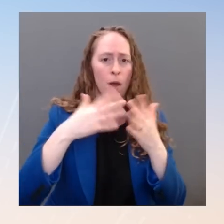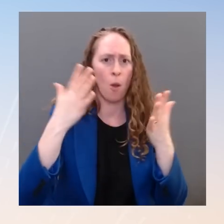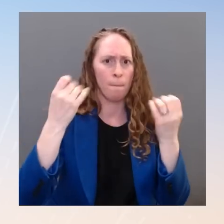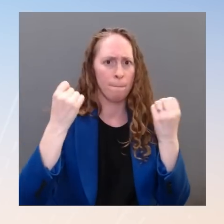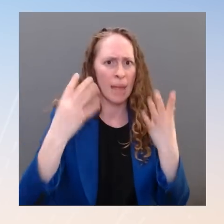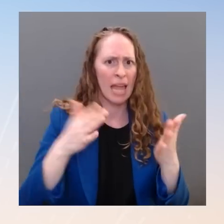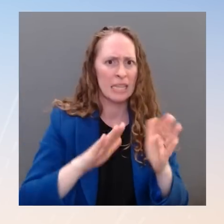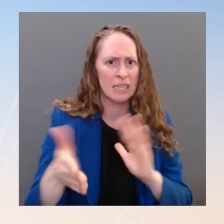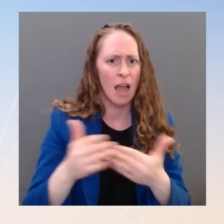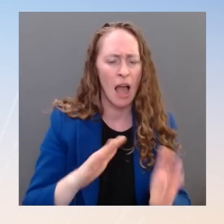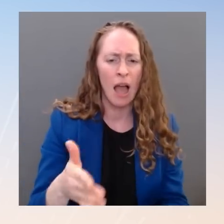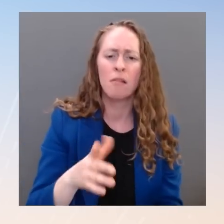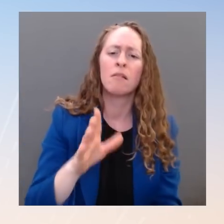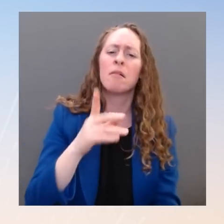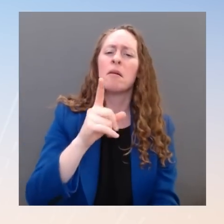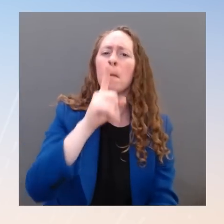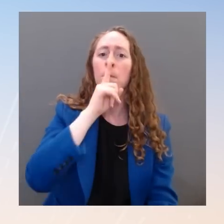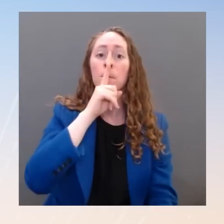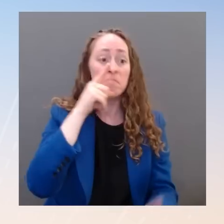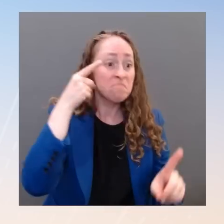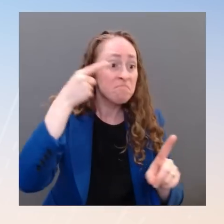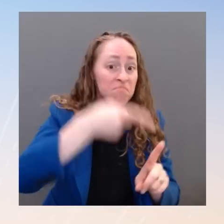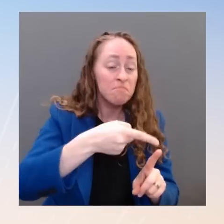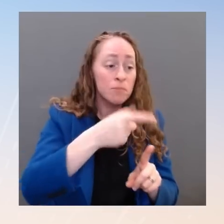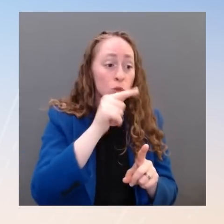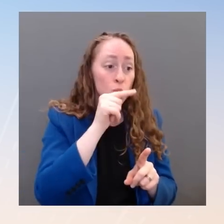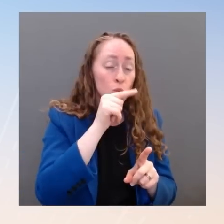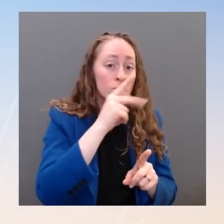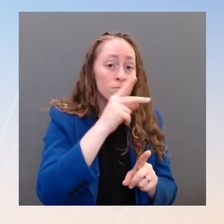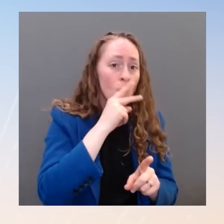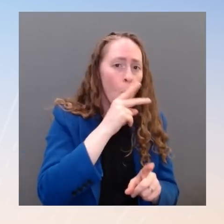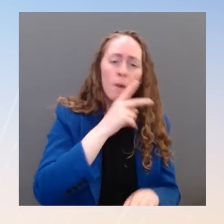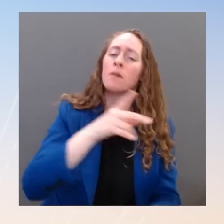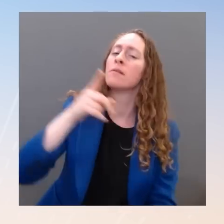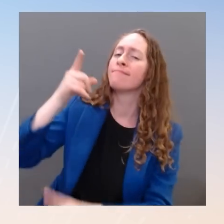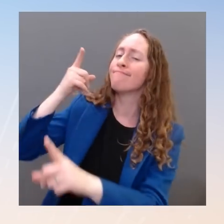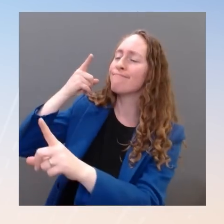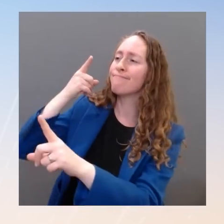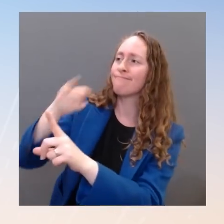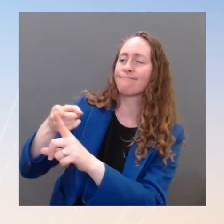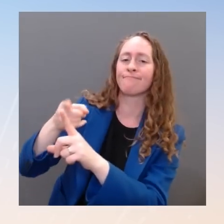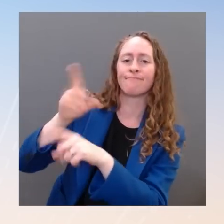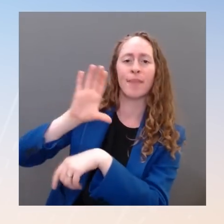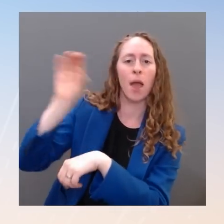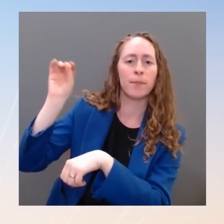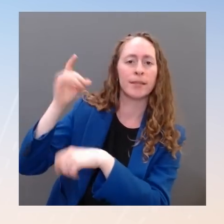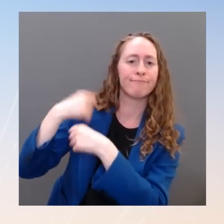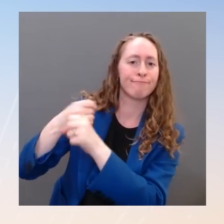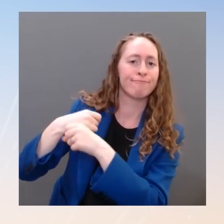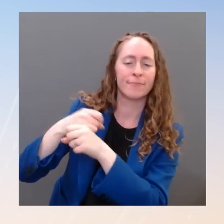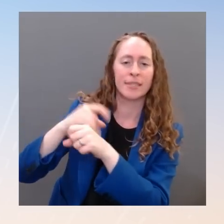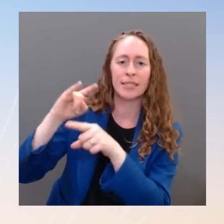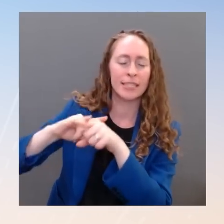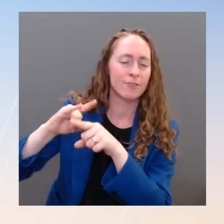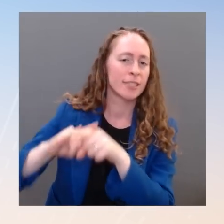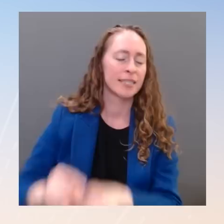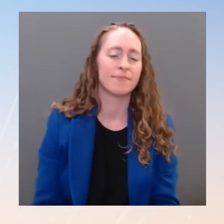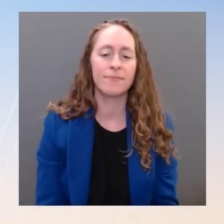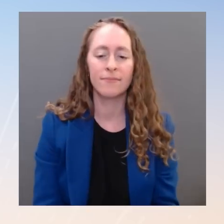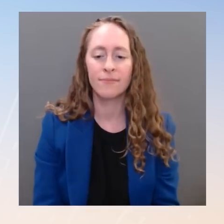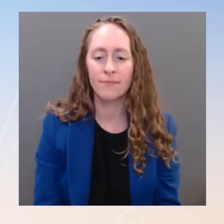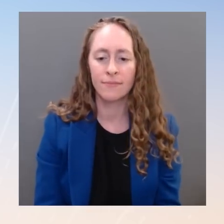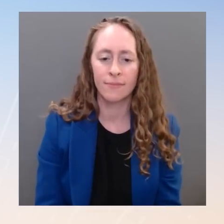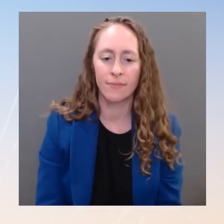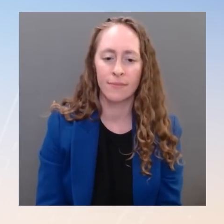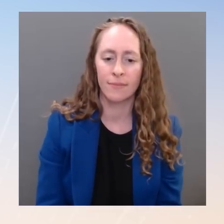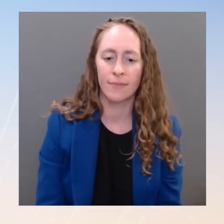manufacturers and people who are selling them. Why does President Biden believe pro-life taxpayers, Catholics among them, should fund Title X clinics